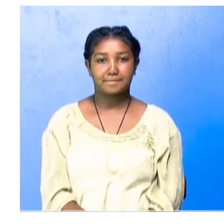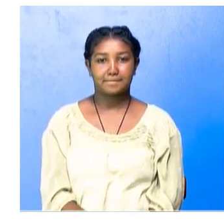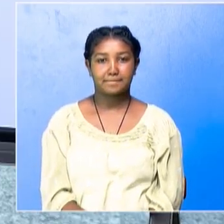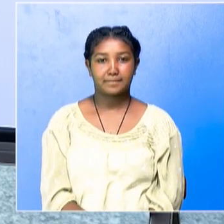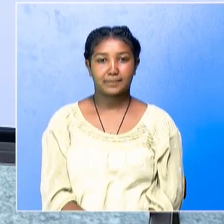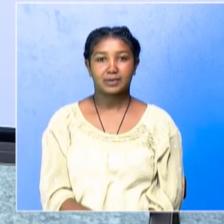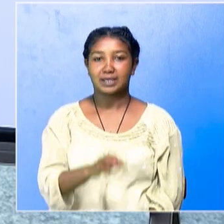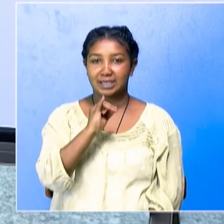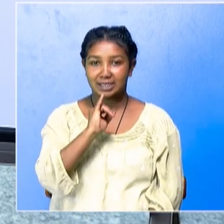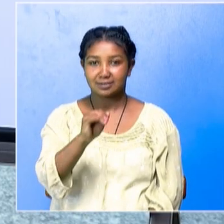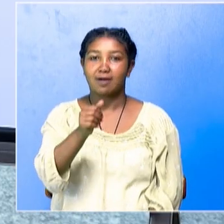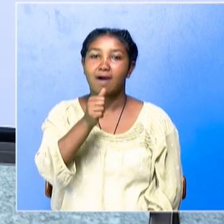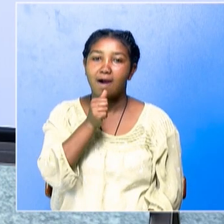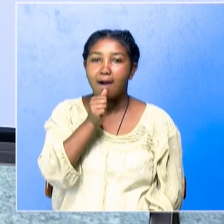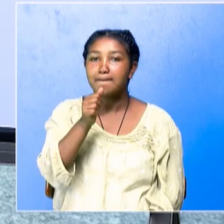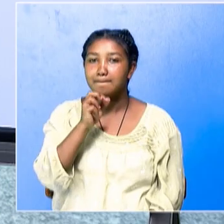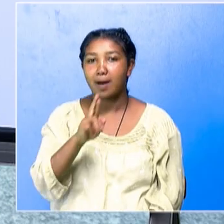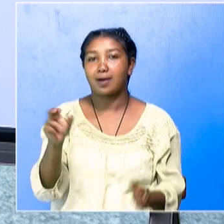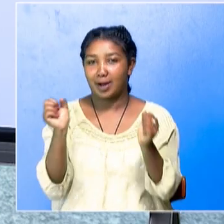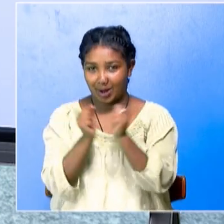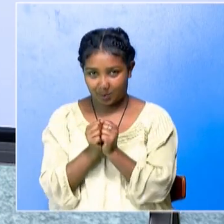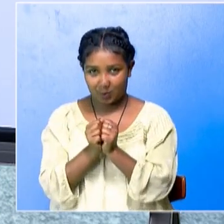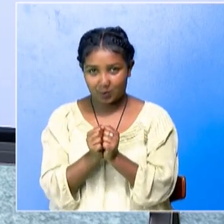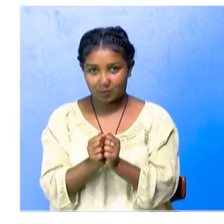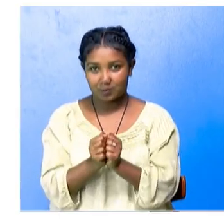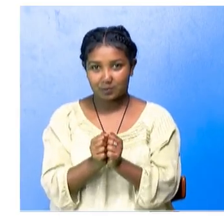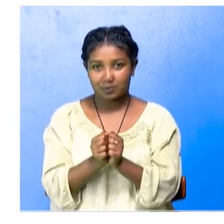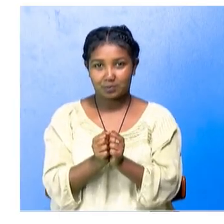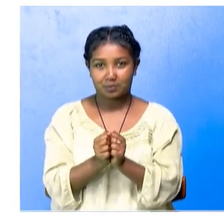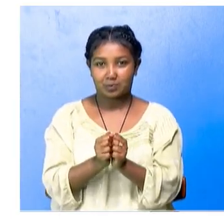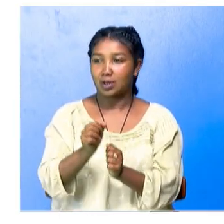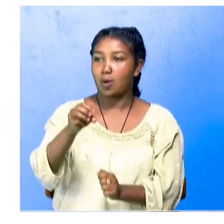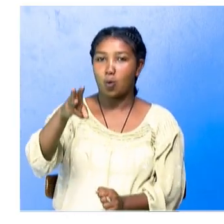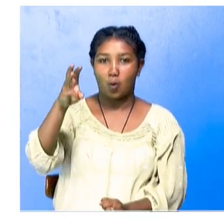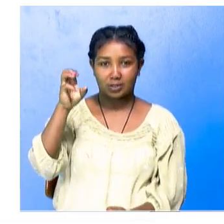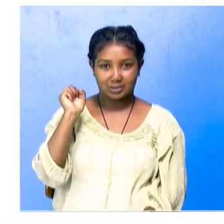what? Is, and are. Here is was